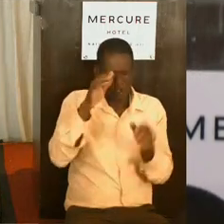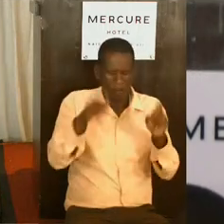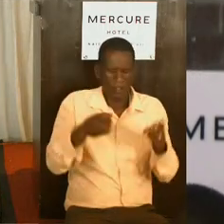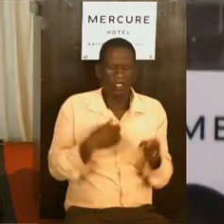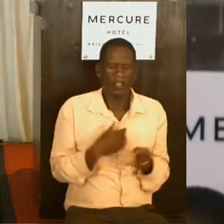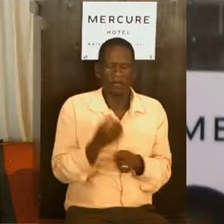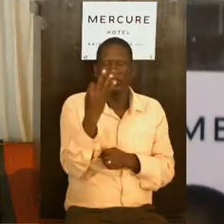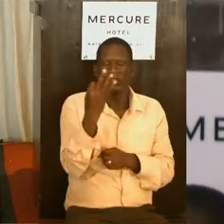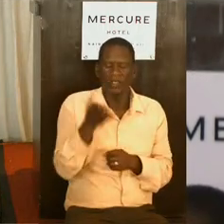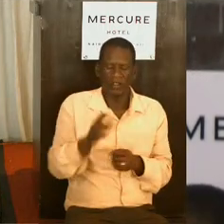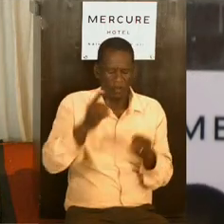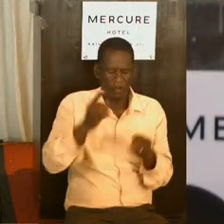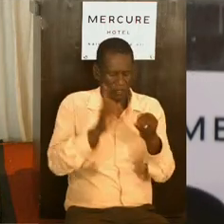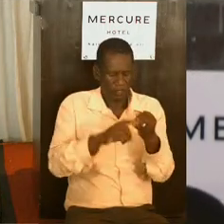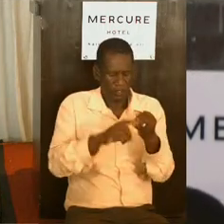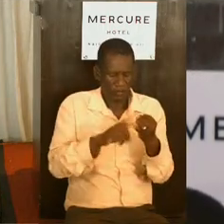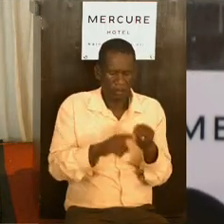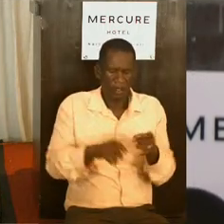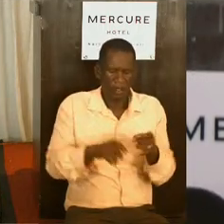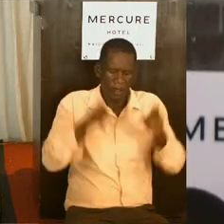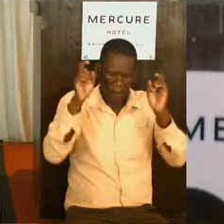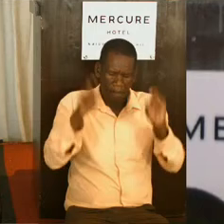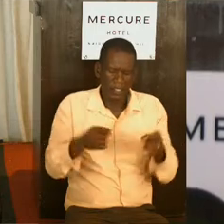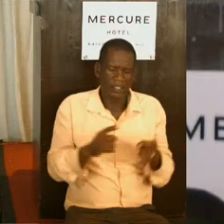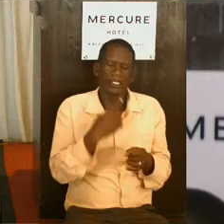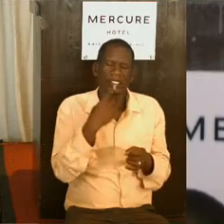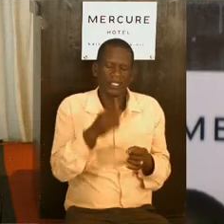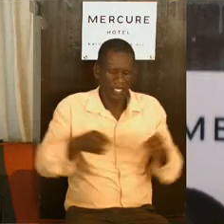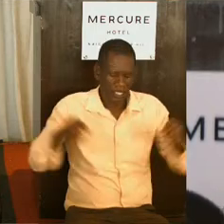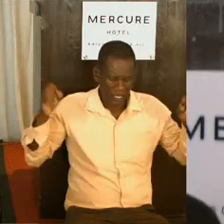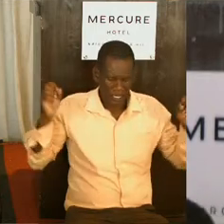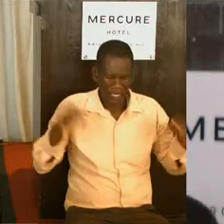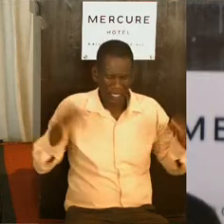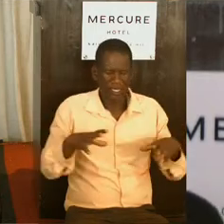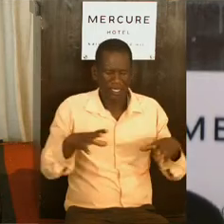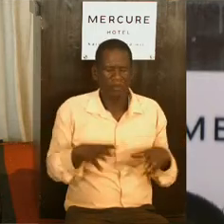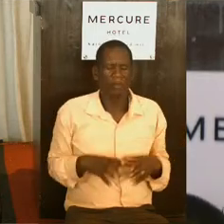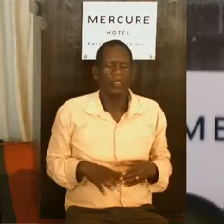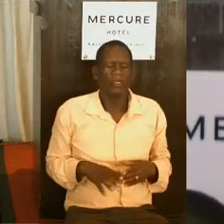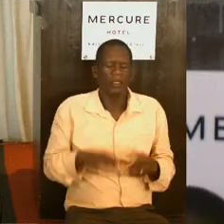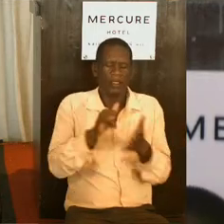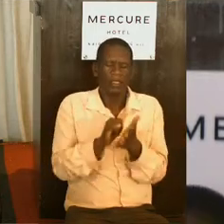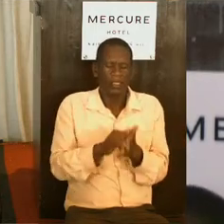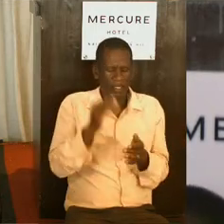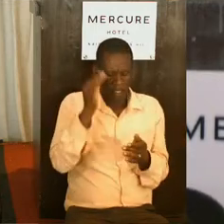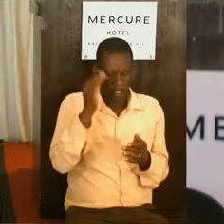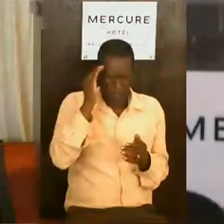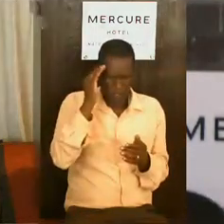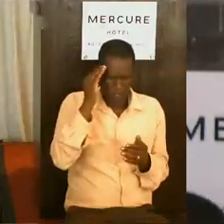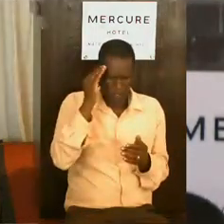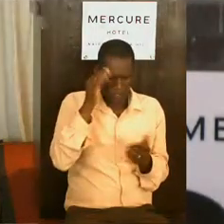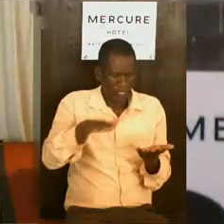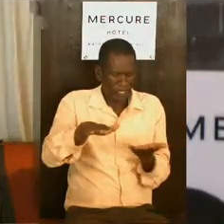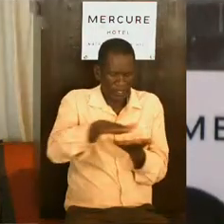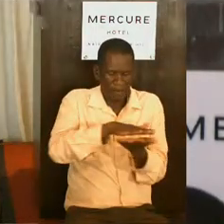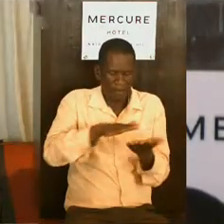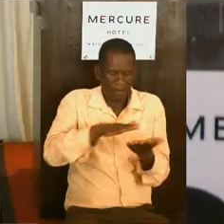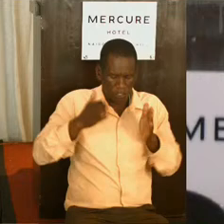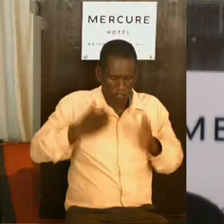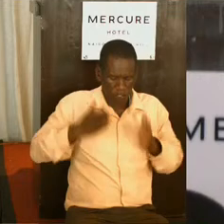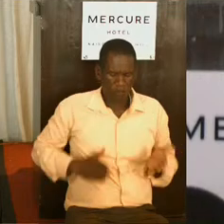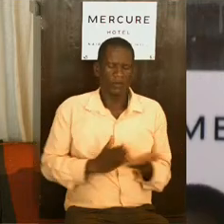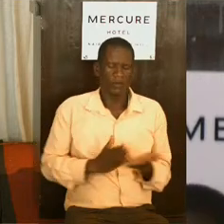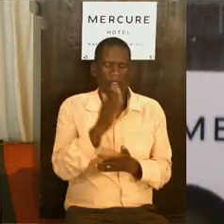three things into place one it must State categorically that education is a basic human